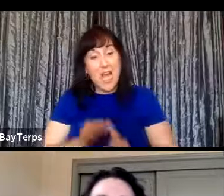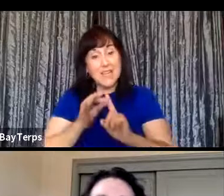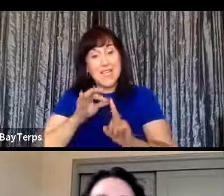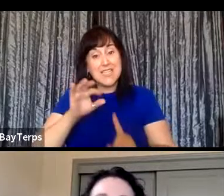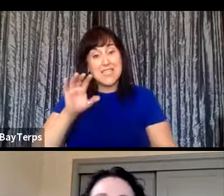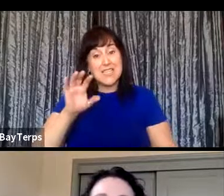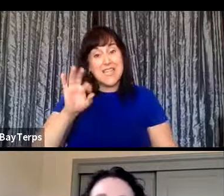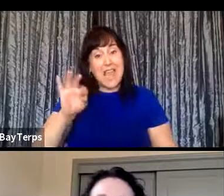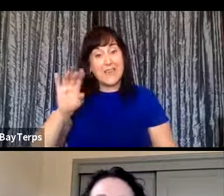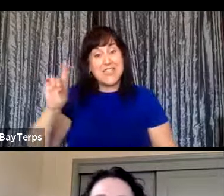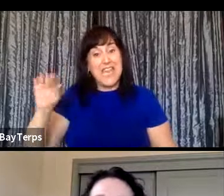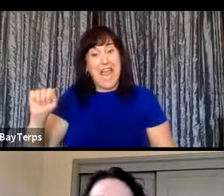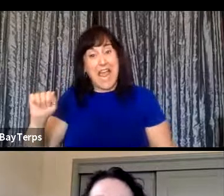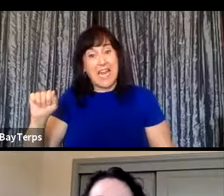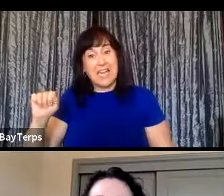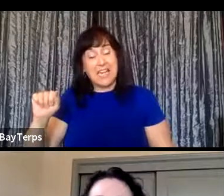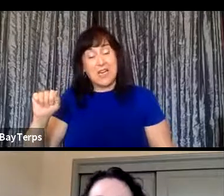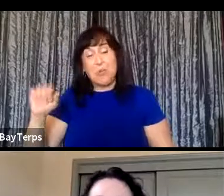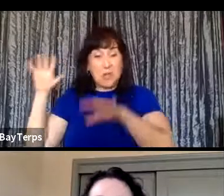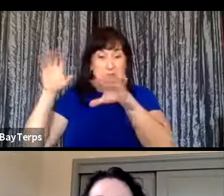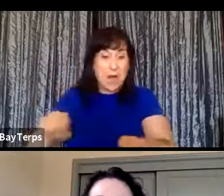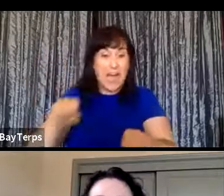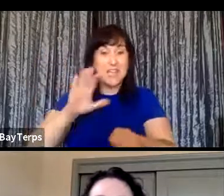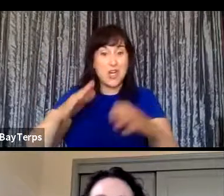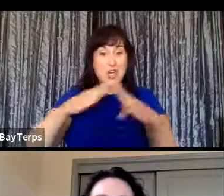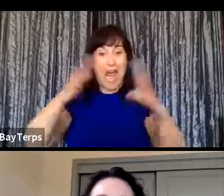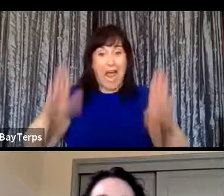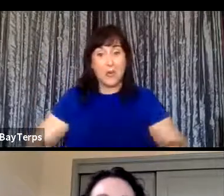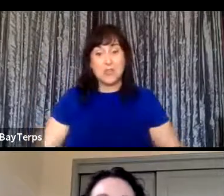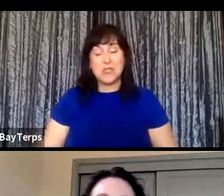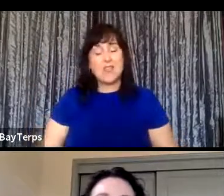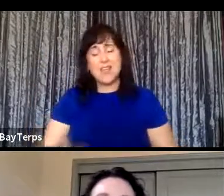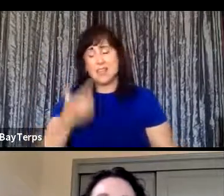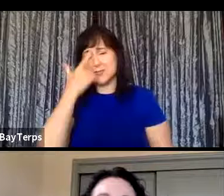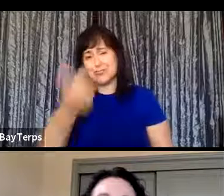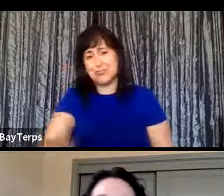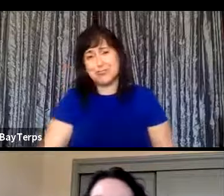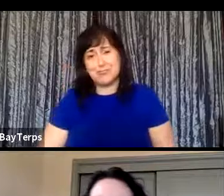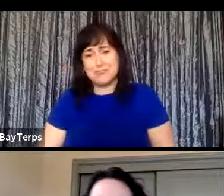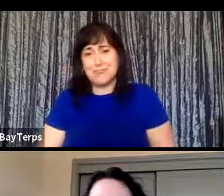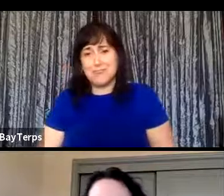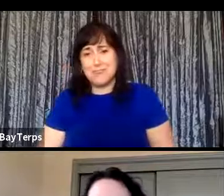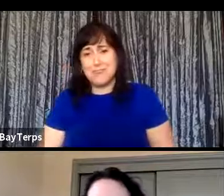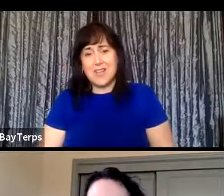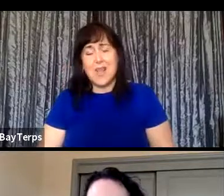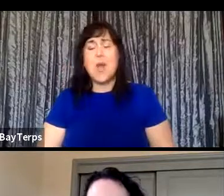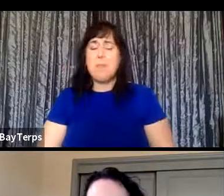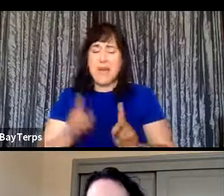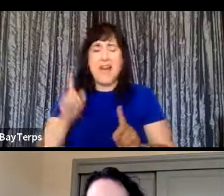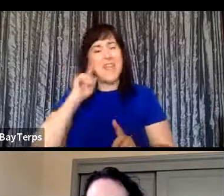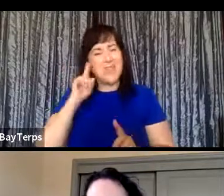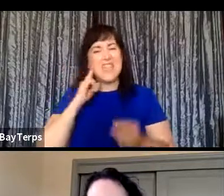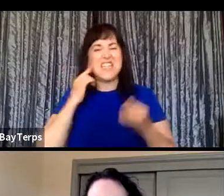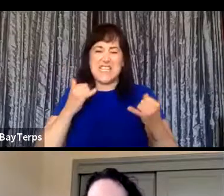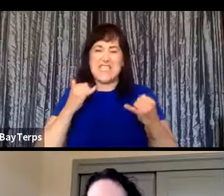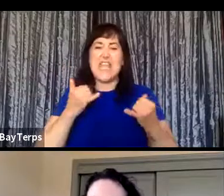suddenly going to like raid your house, I don't think it's whatever you want to do. I just think go dry ingredients today,